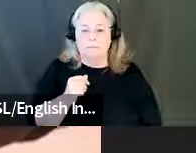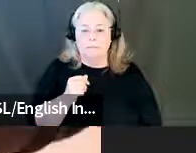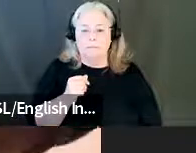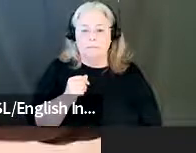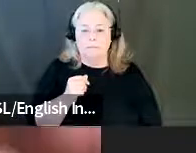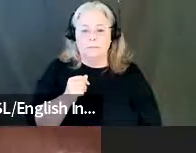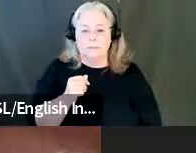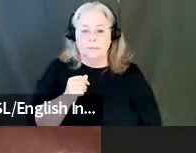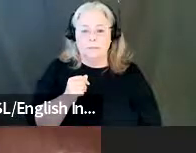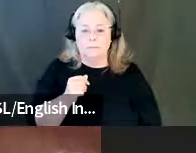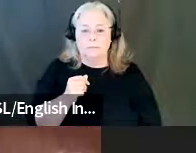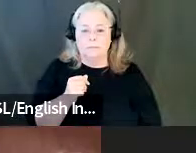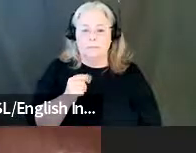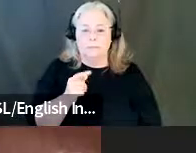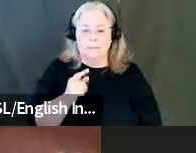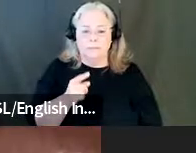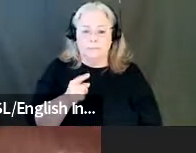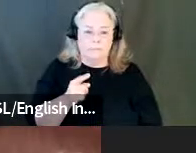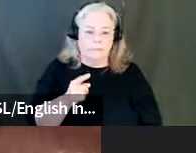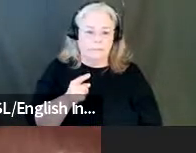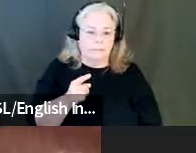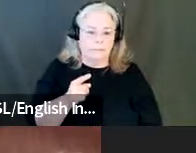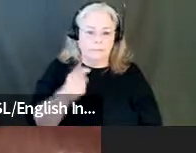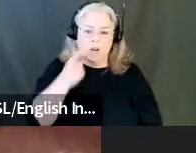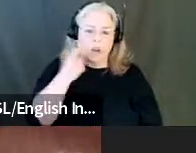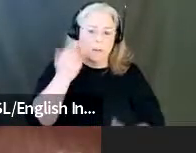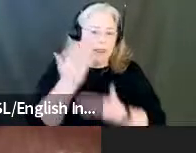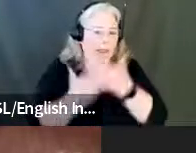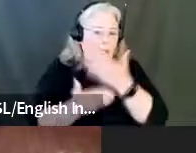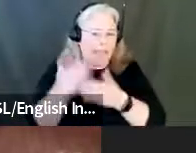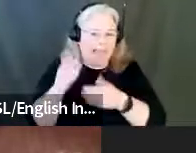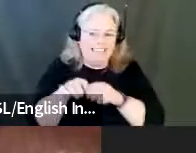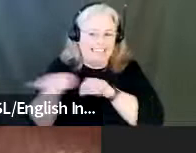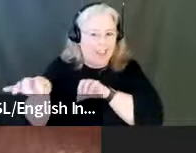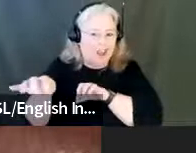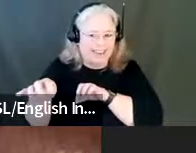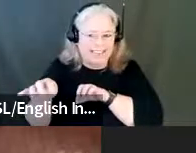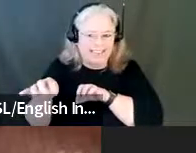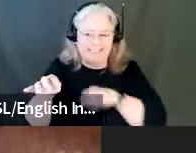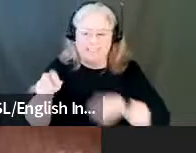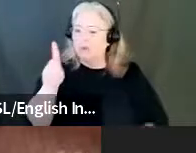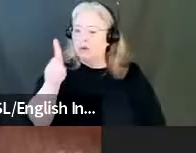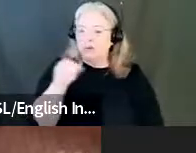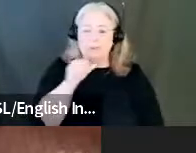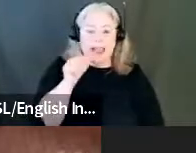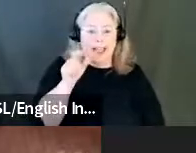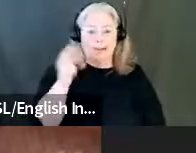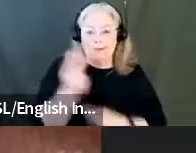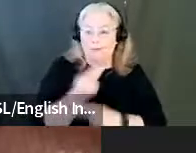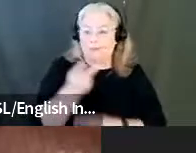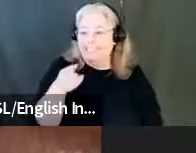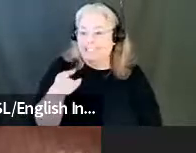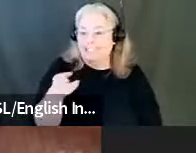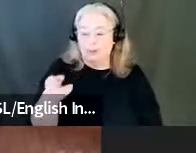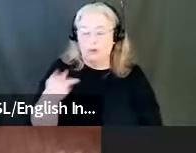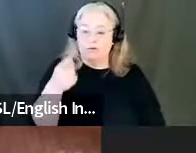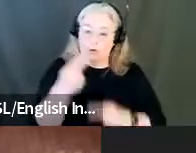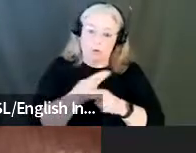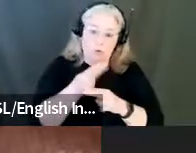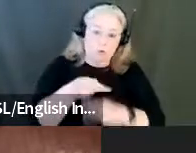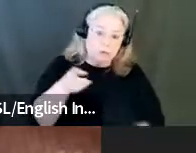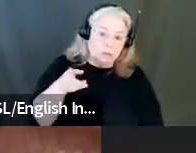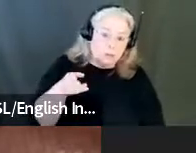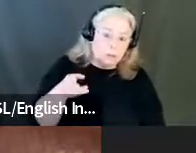hands to tear it. Notice that I just use my hands to tear it and I do not use a pair of scissors, because if you use a pair of